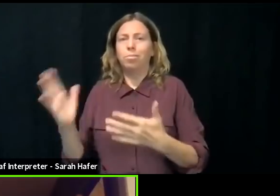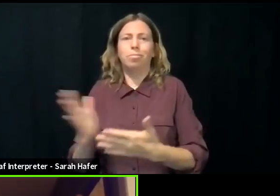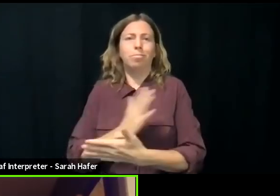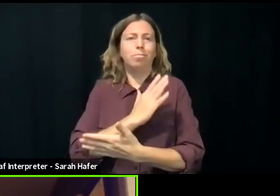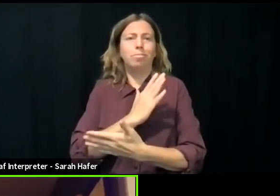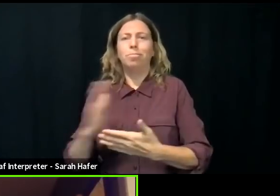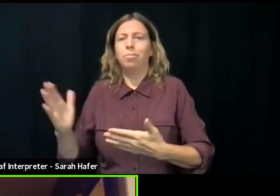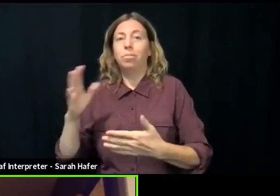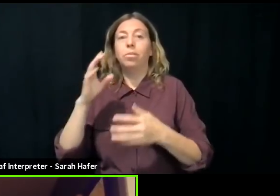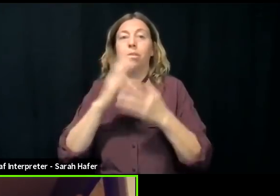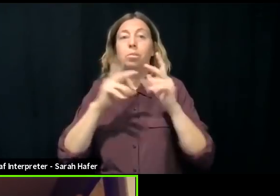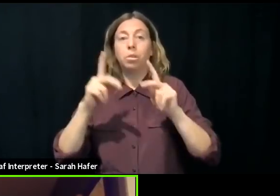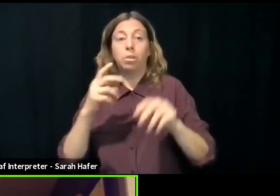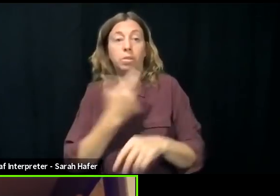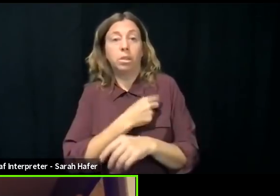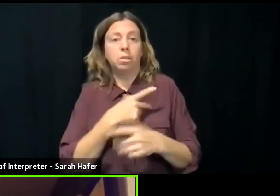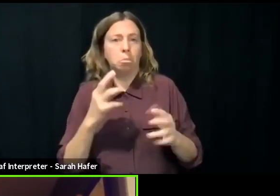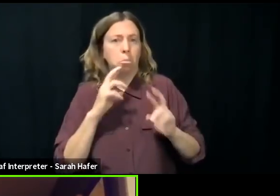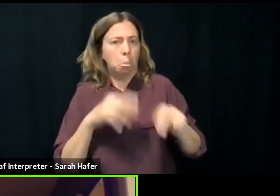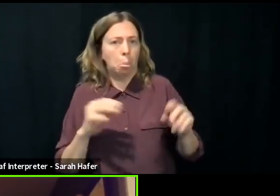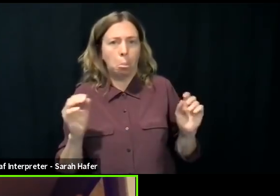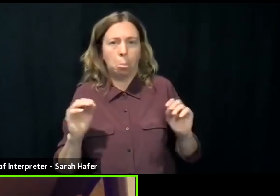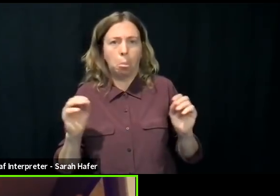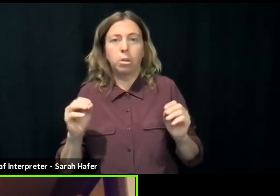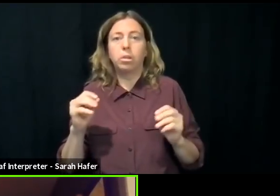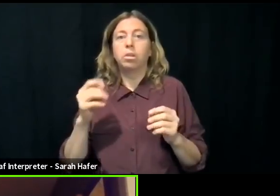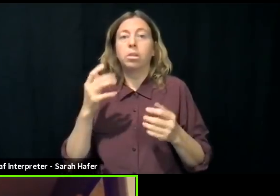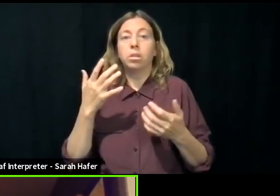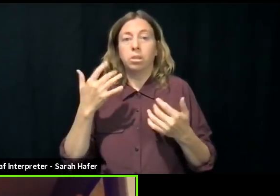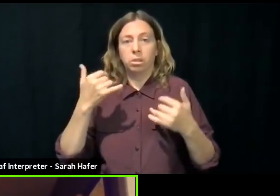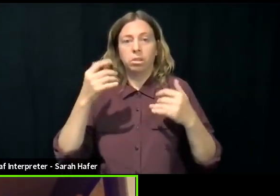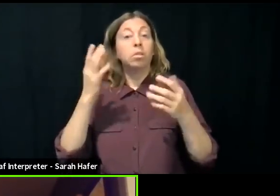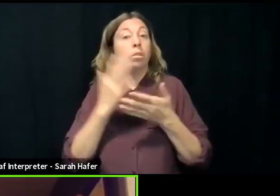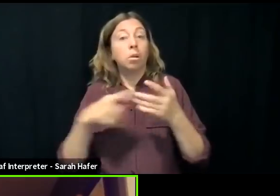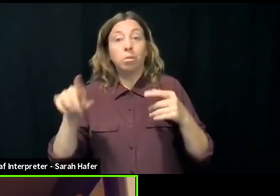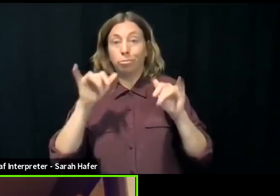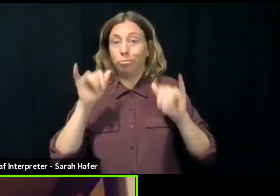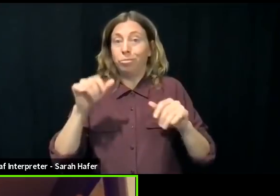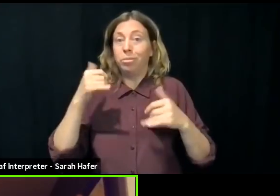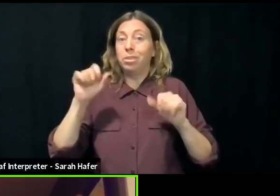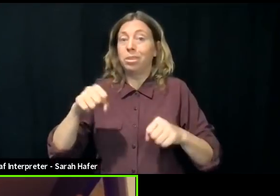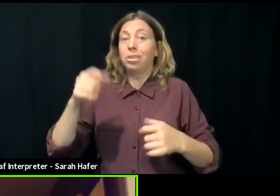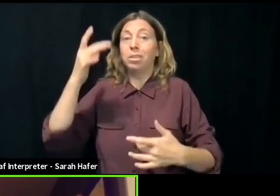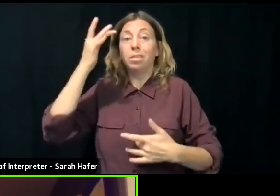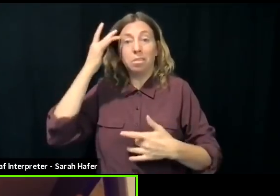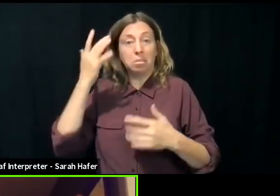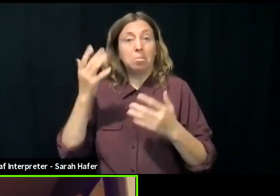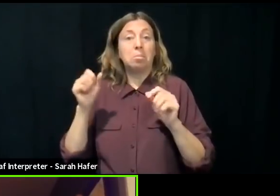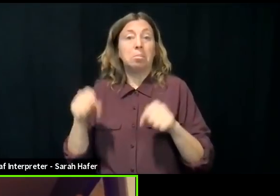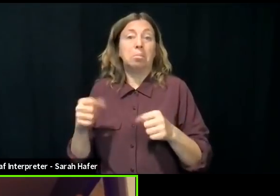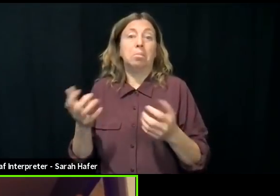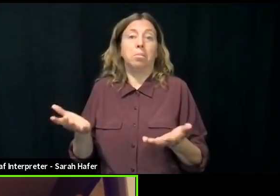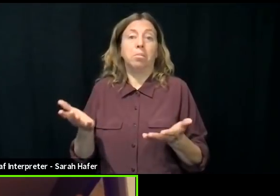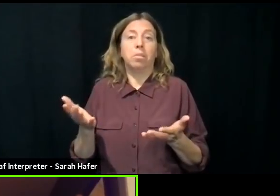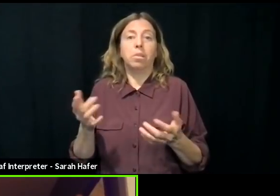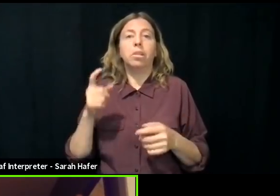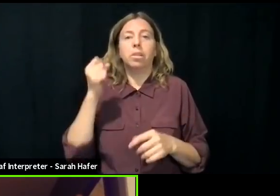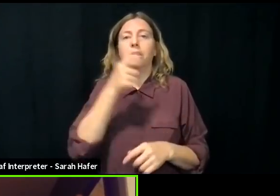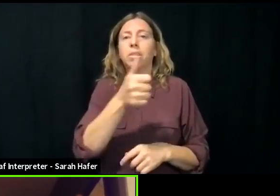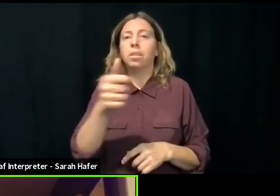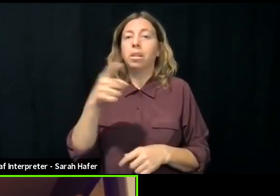be at risk for SARS-CoV-2 infection following vaccination. If you're immunocompromised because of cancer treatment